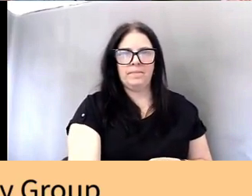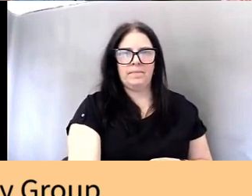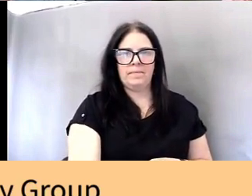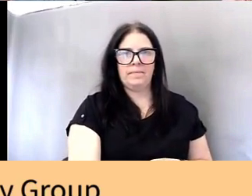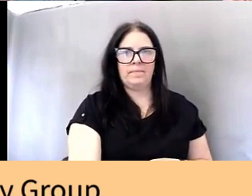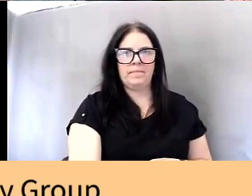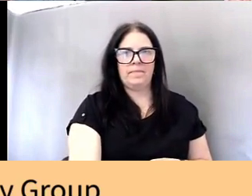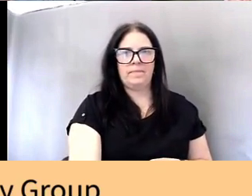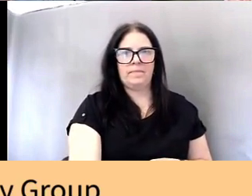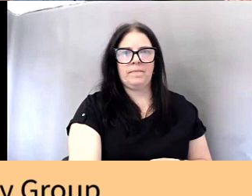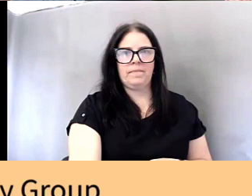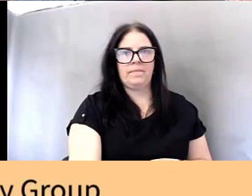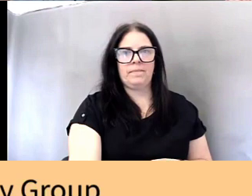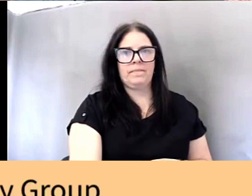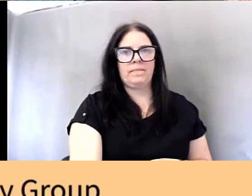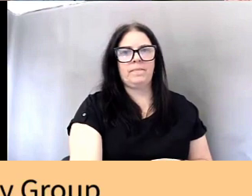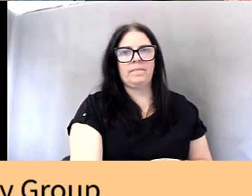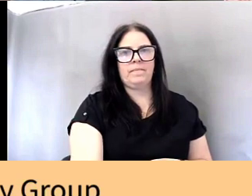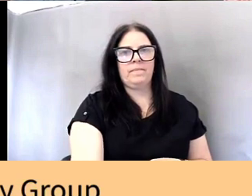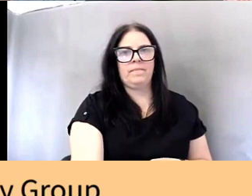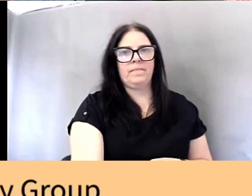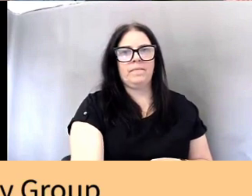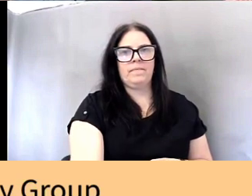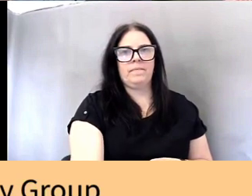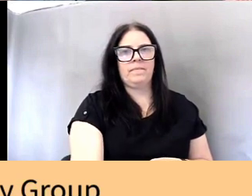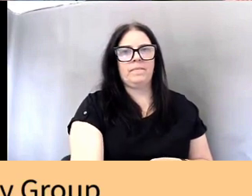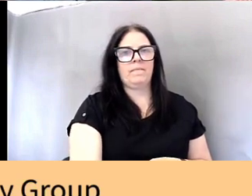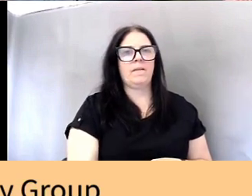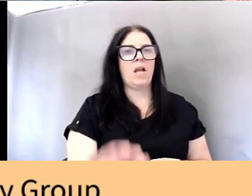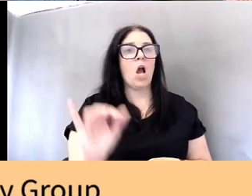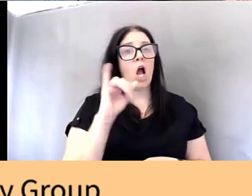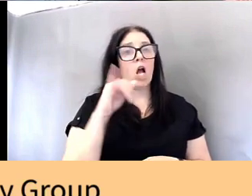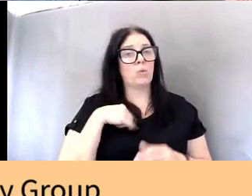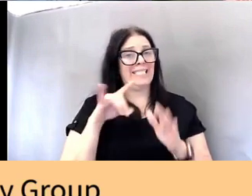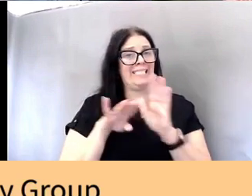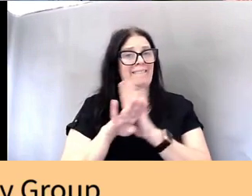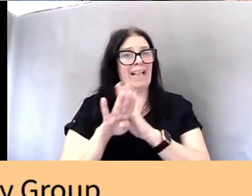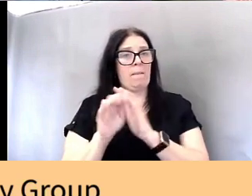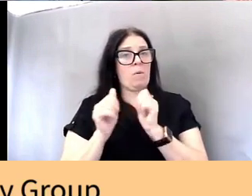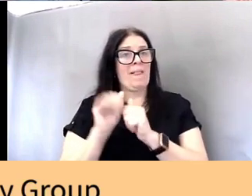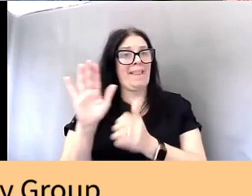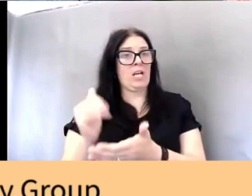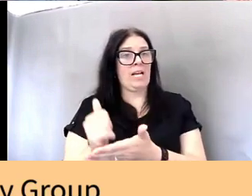Also, we develop a system with them, with their assistants, to